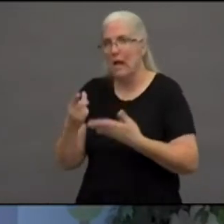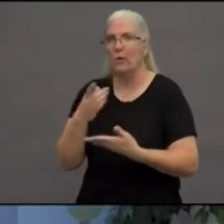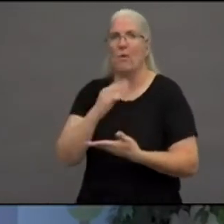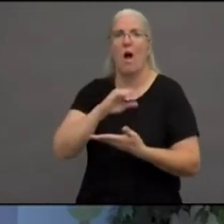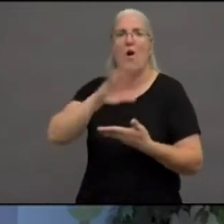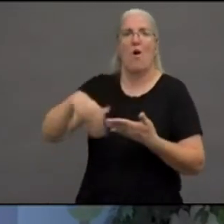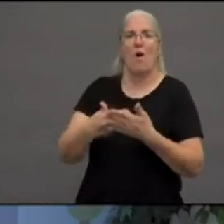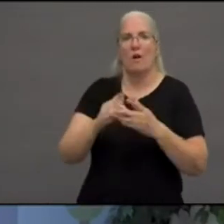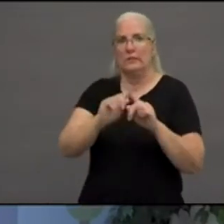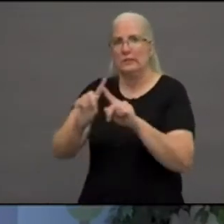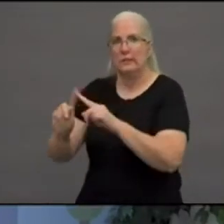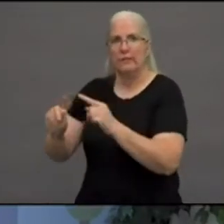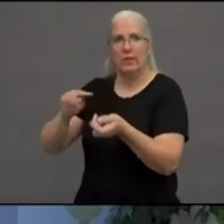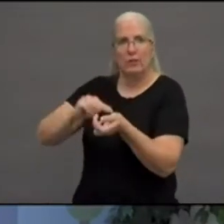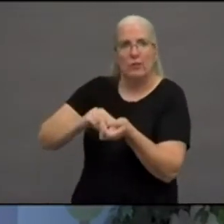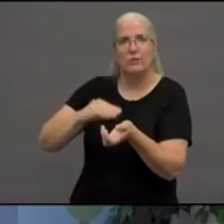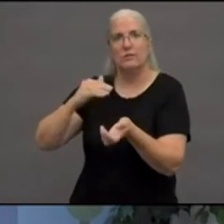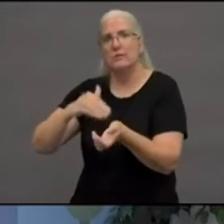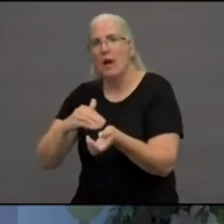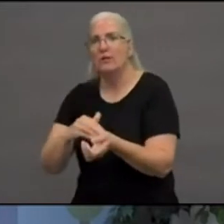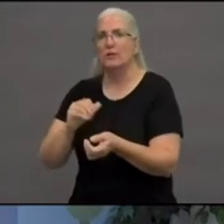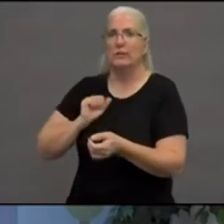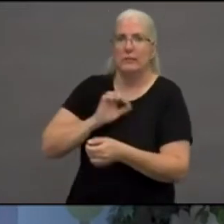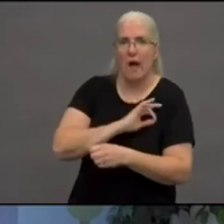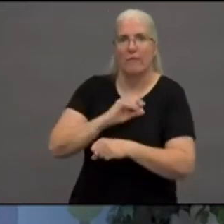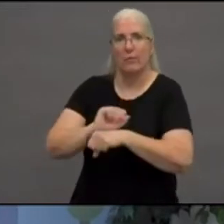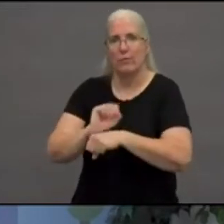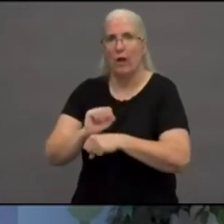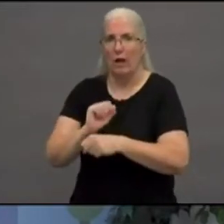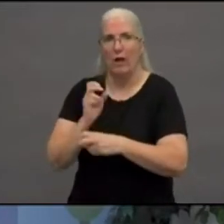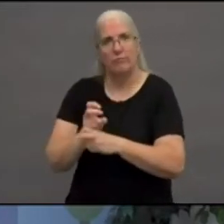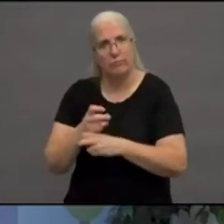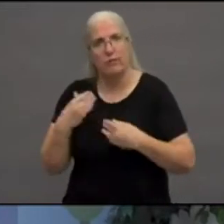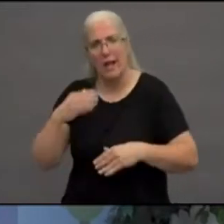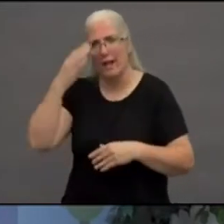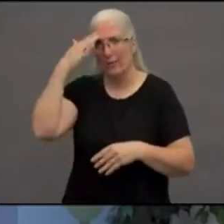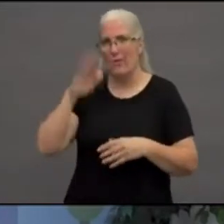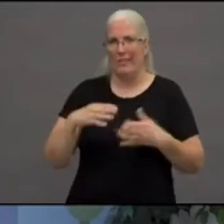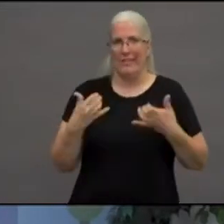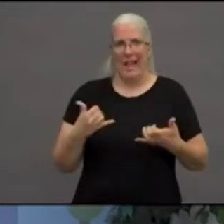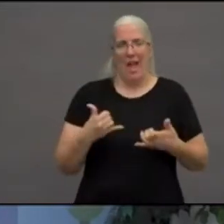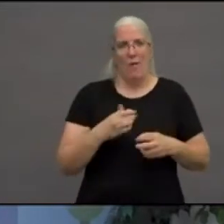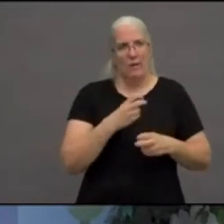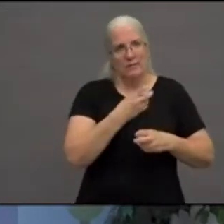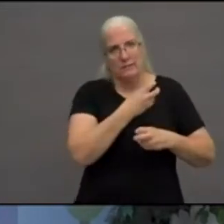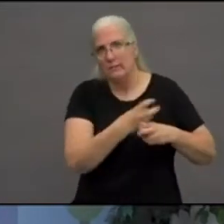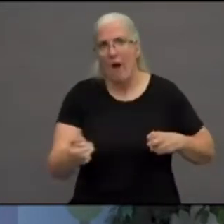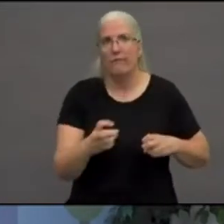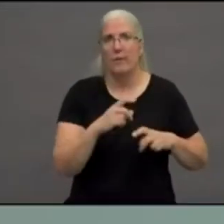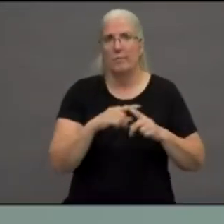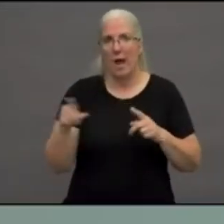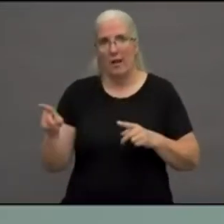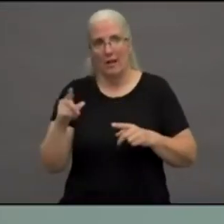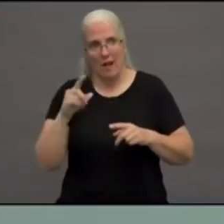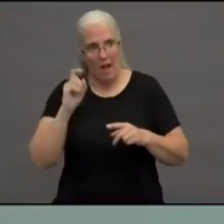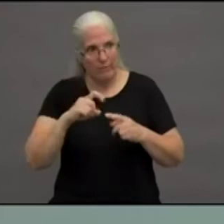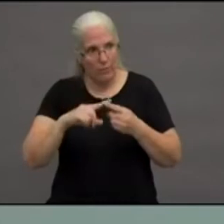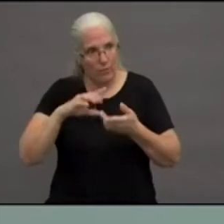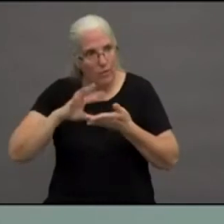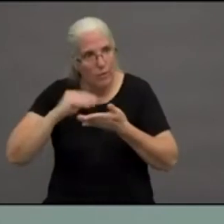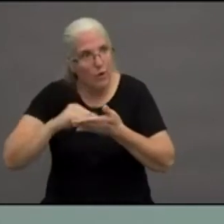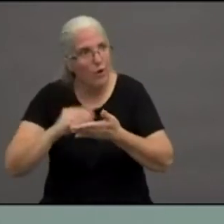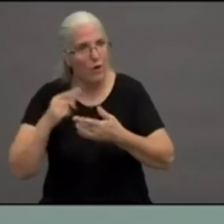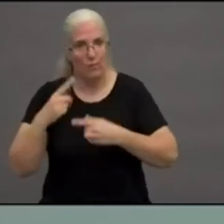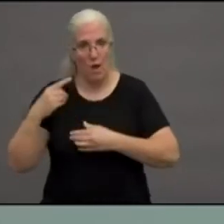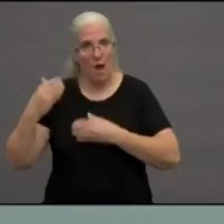throughout these hard times. And you are not just doing the work, but you're also learning as you're going and implementing new things. So we